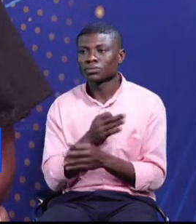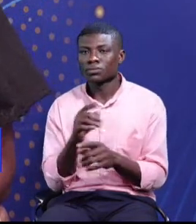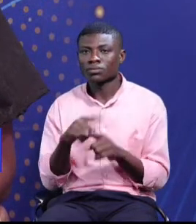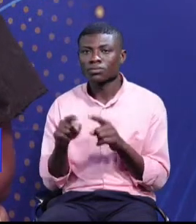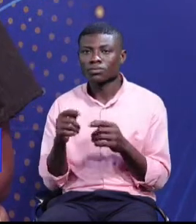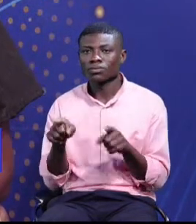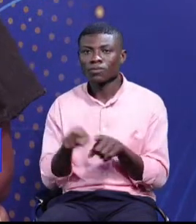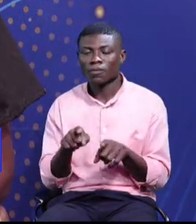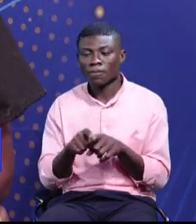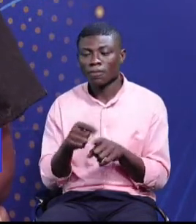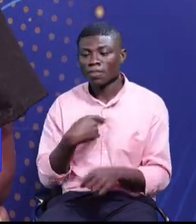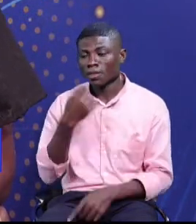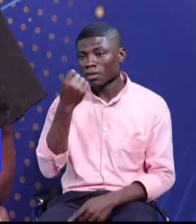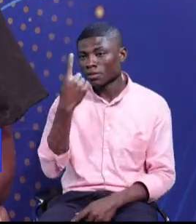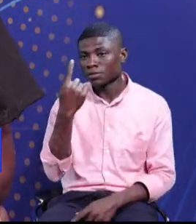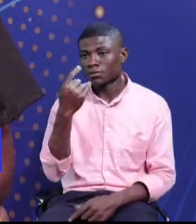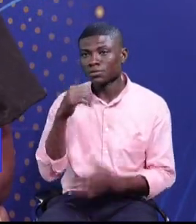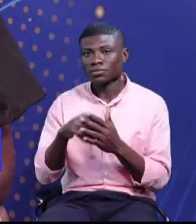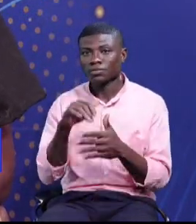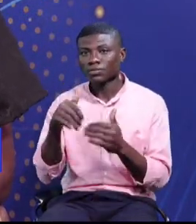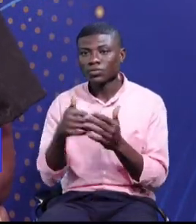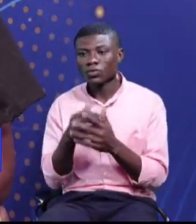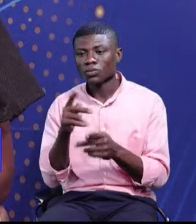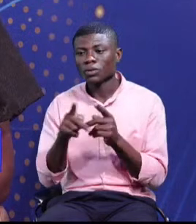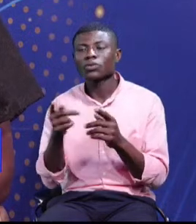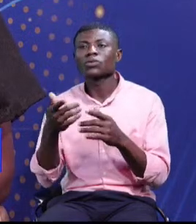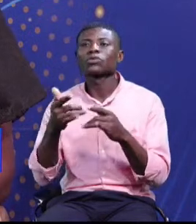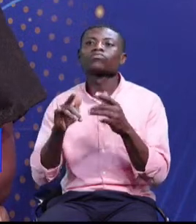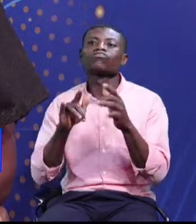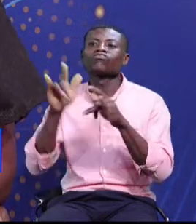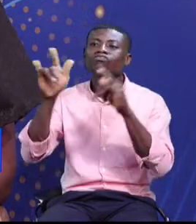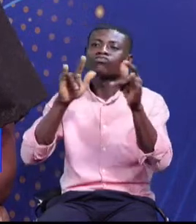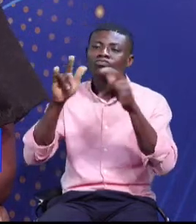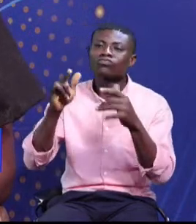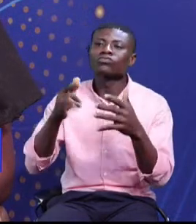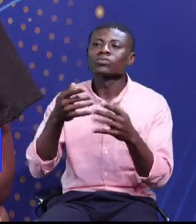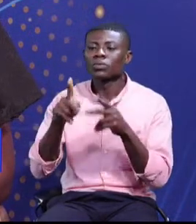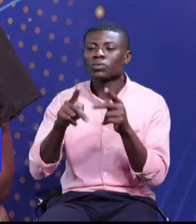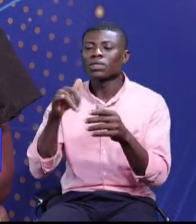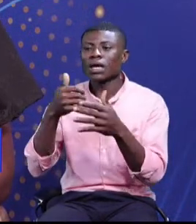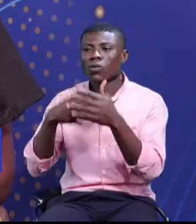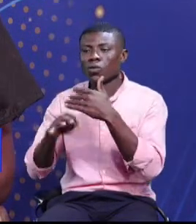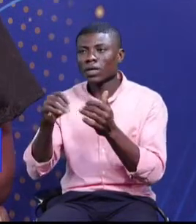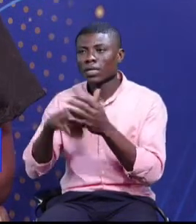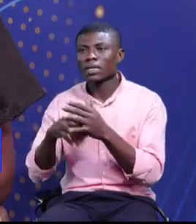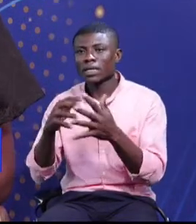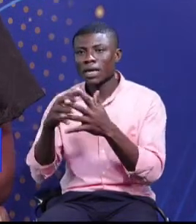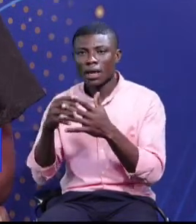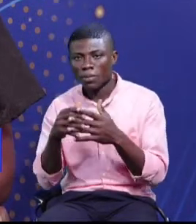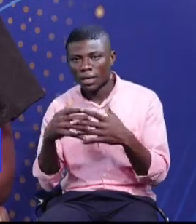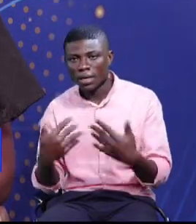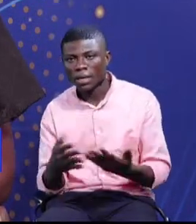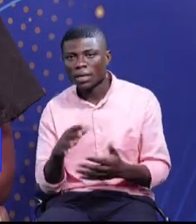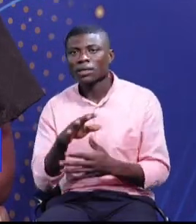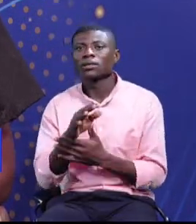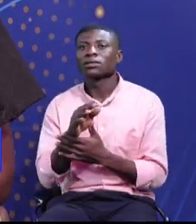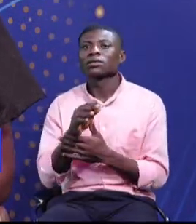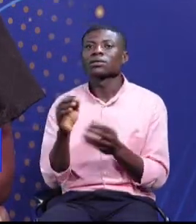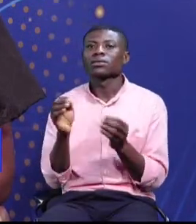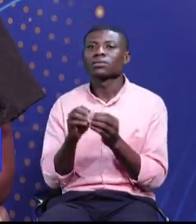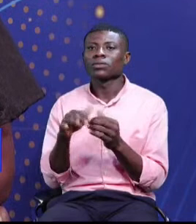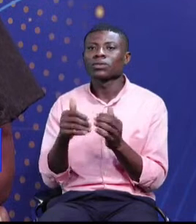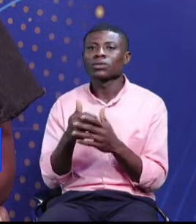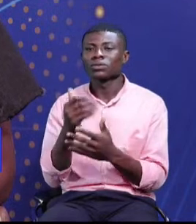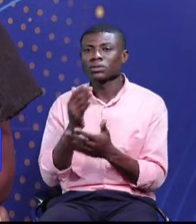But I'm also seeing, in this whole diaspora movement or Ghanaians who were born abroad and then they're coming back, I'm also seeing a lot of them picking up